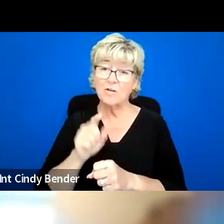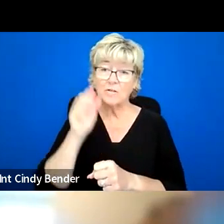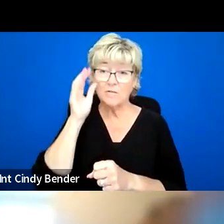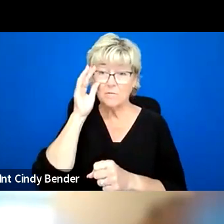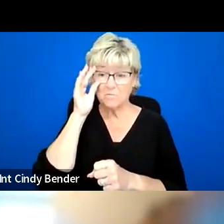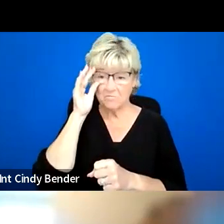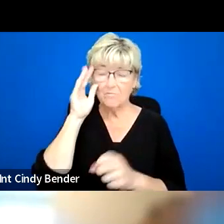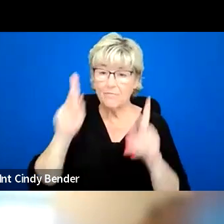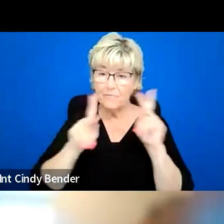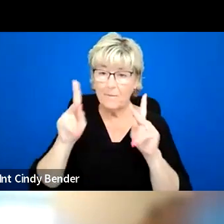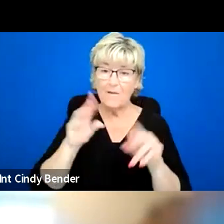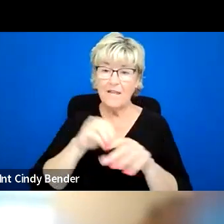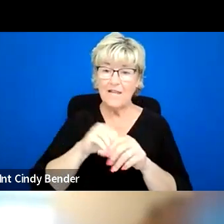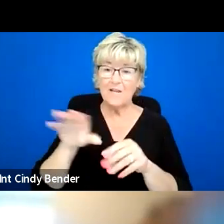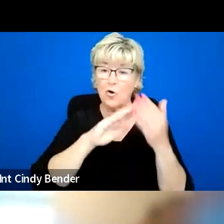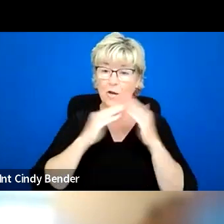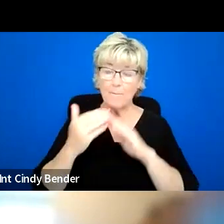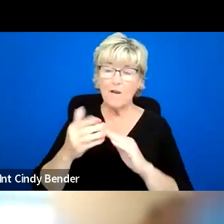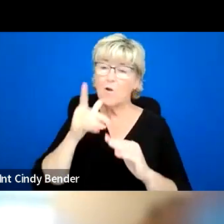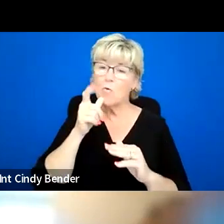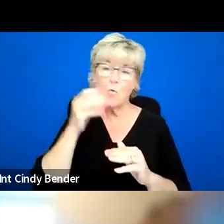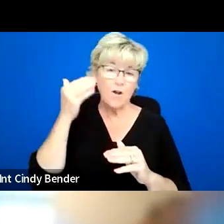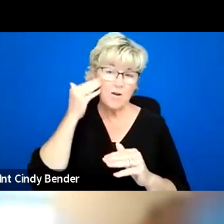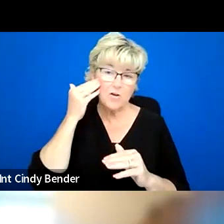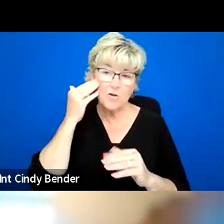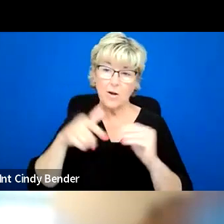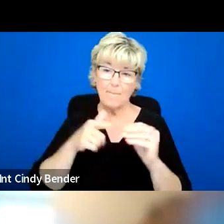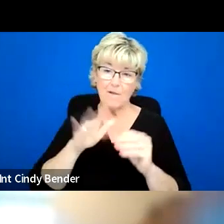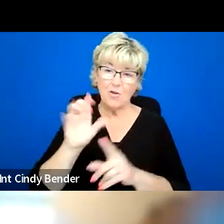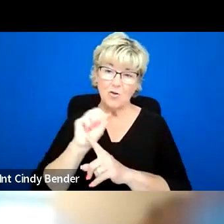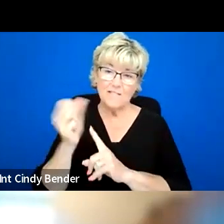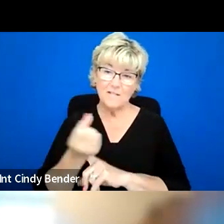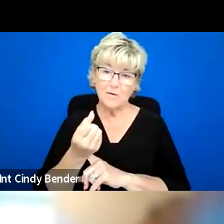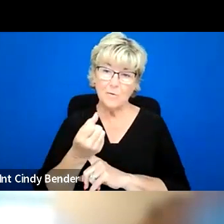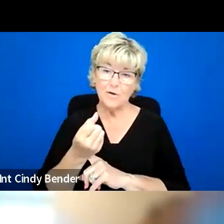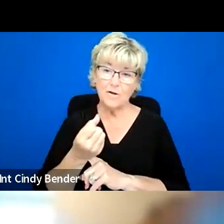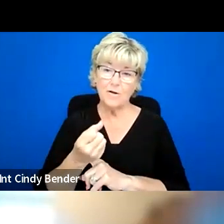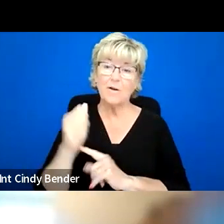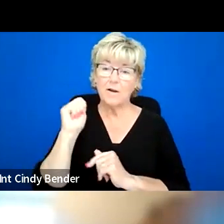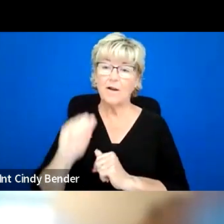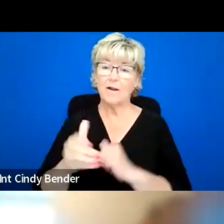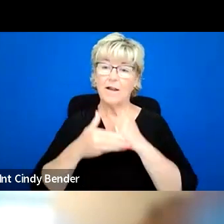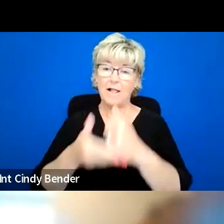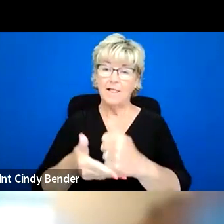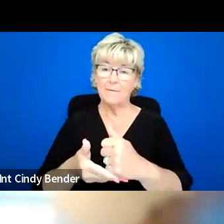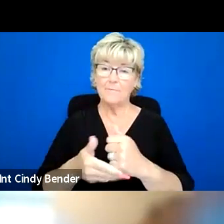are people in your community who know about your situation and can be of